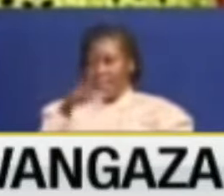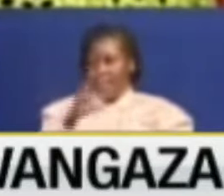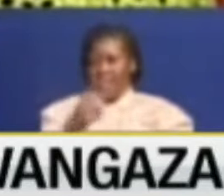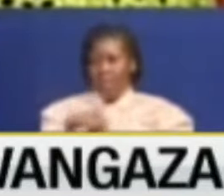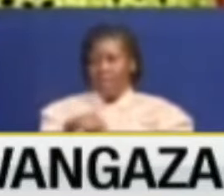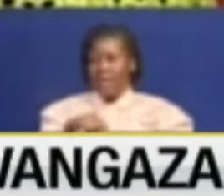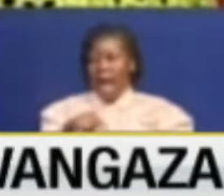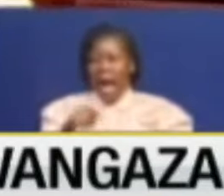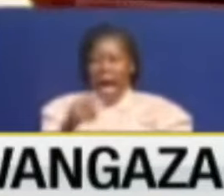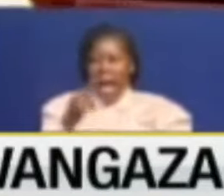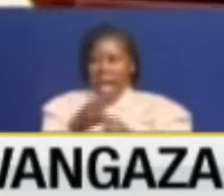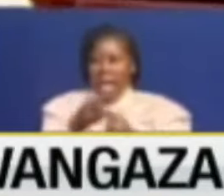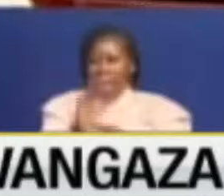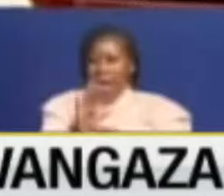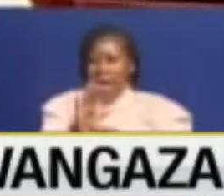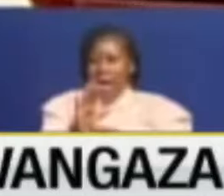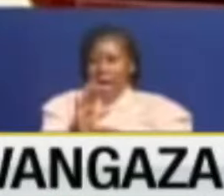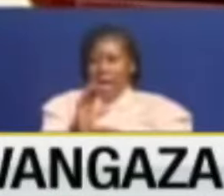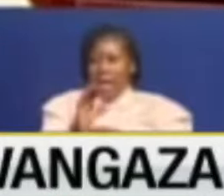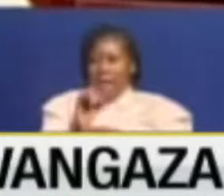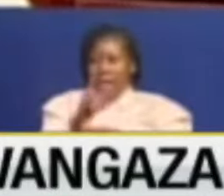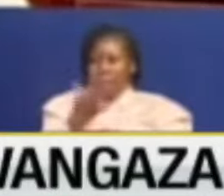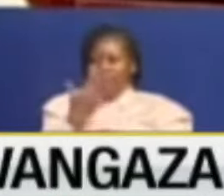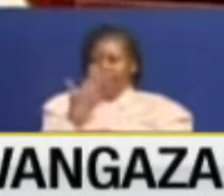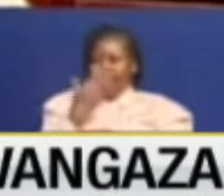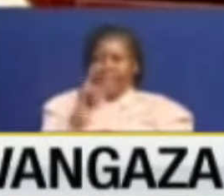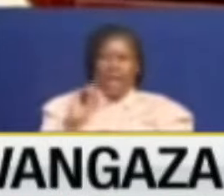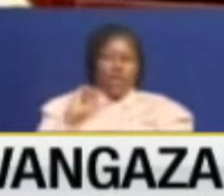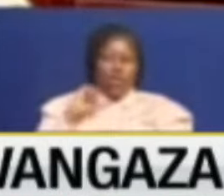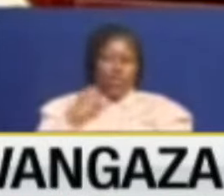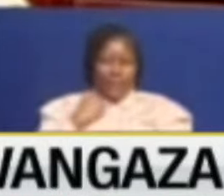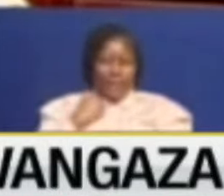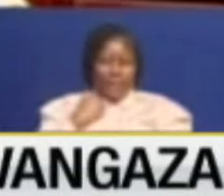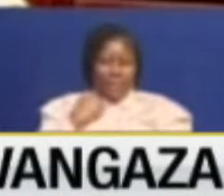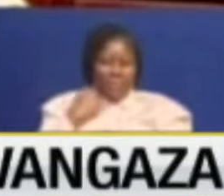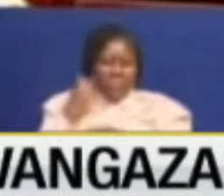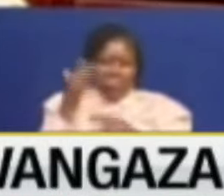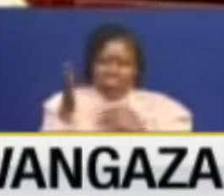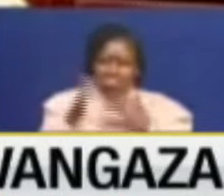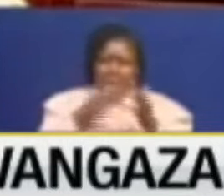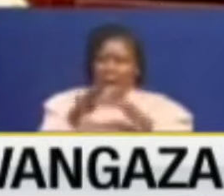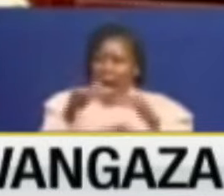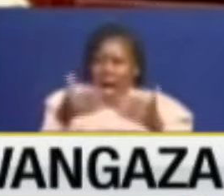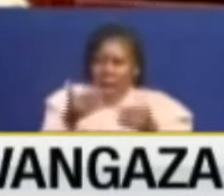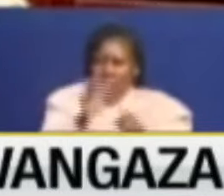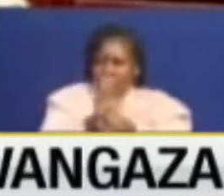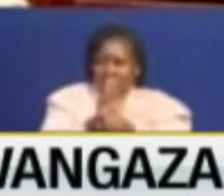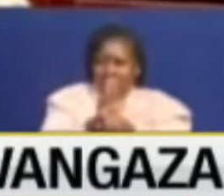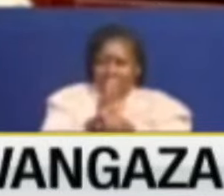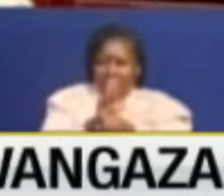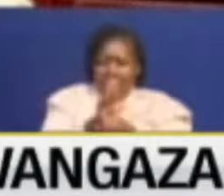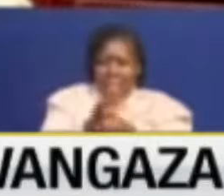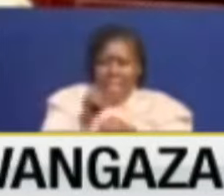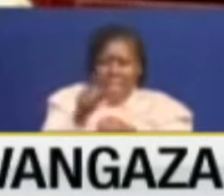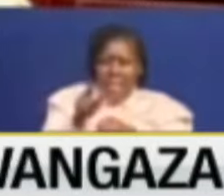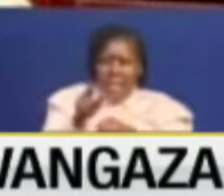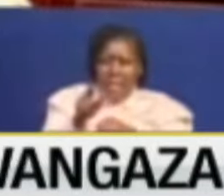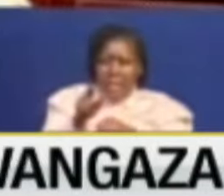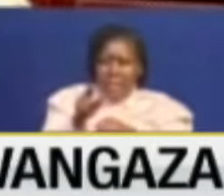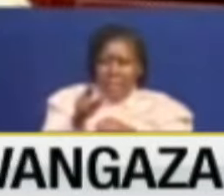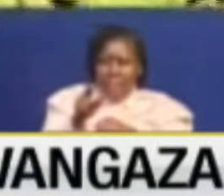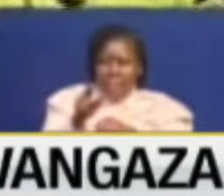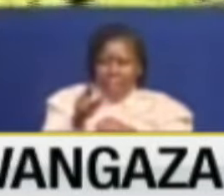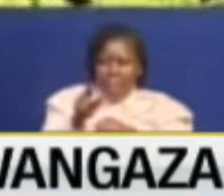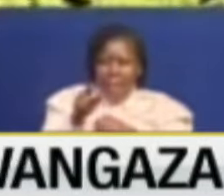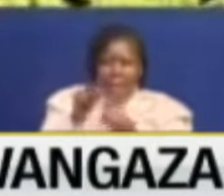any other name shall still smell as sweet. No matter how much mud they smear on